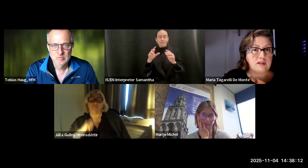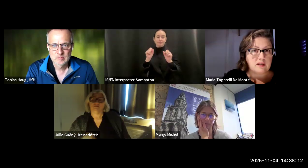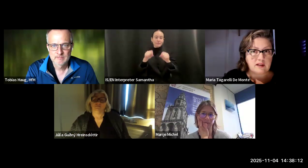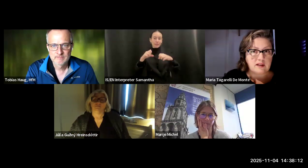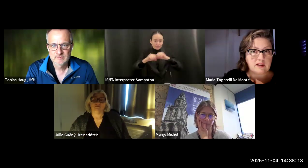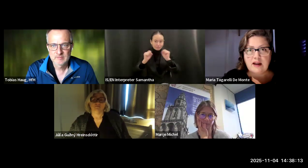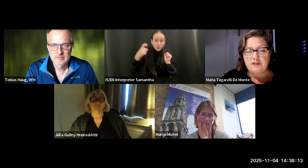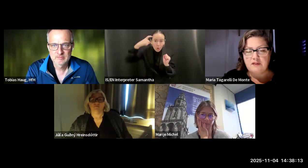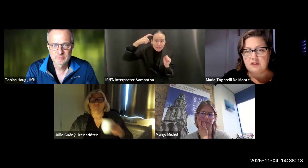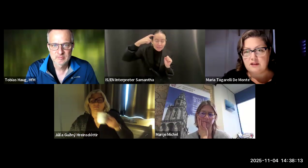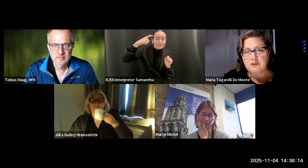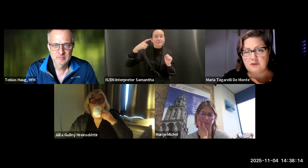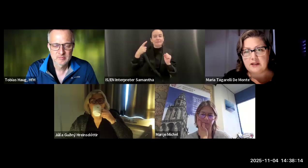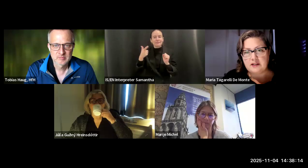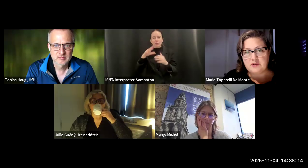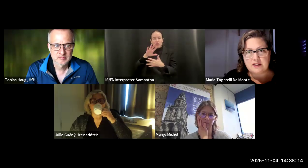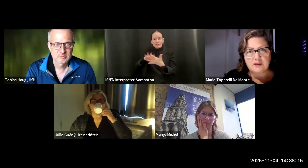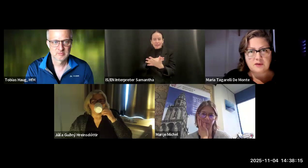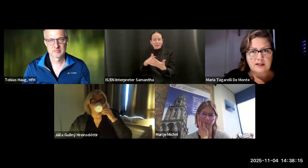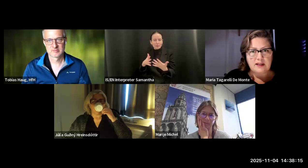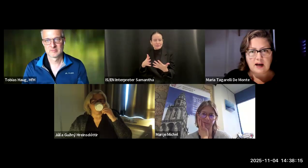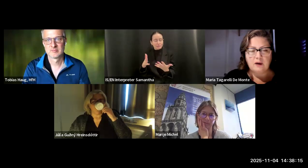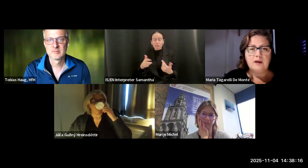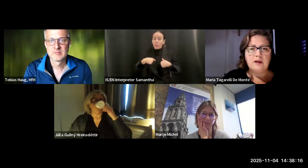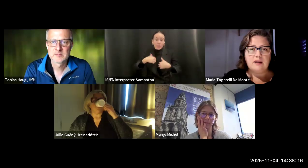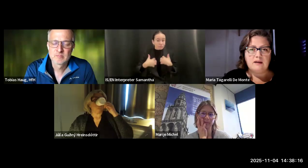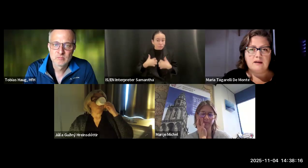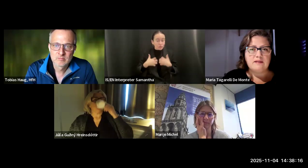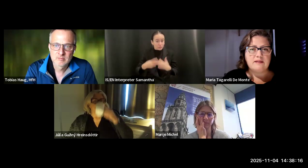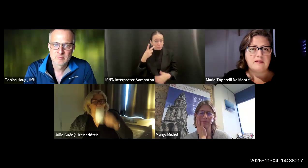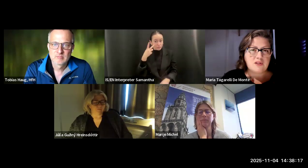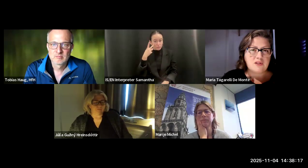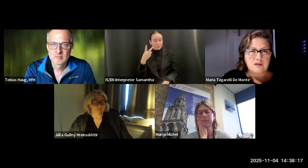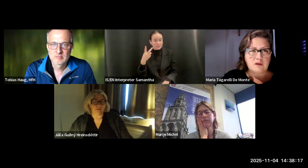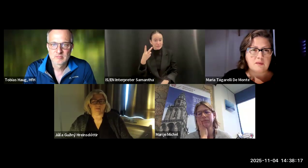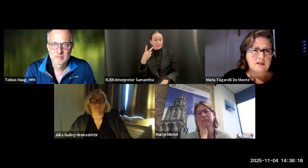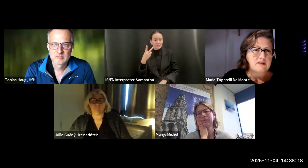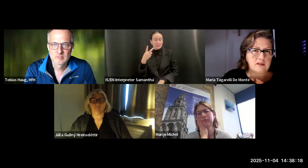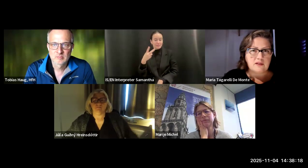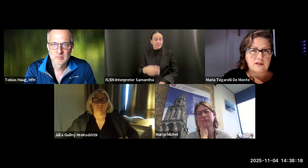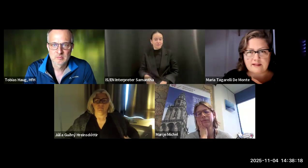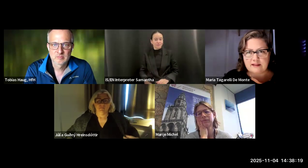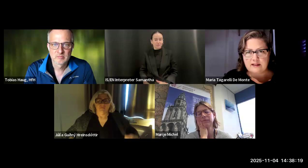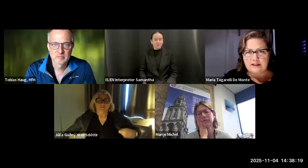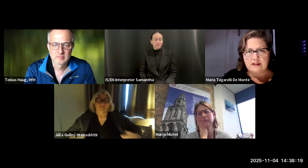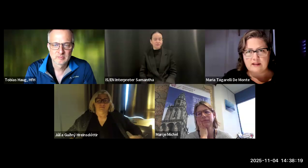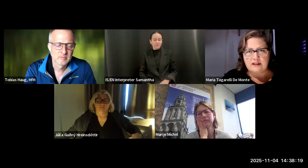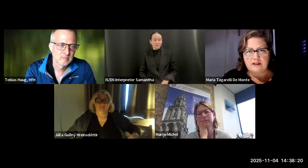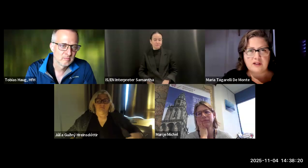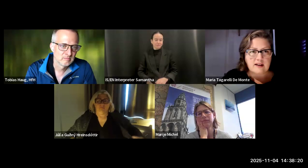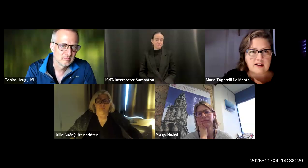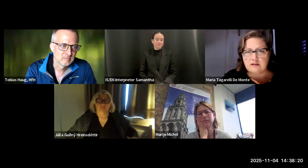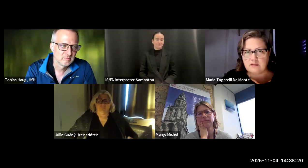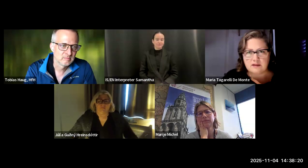aspects. So personally, I found it extremely interesting to see how something which is normally considered as